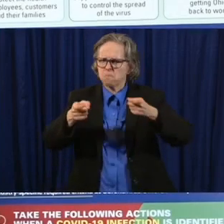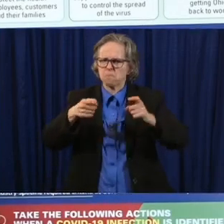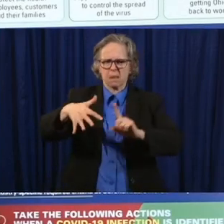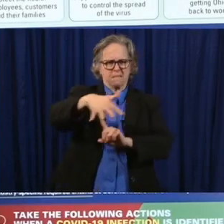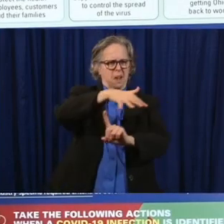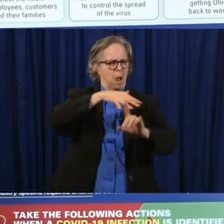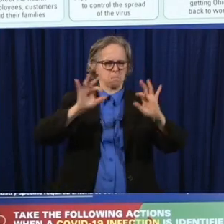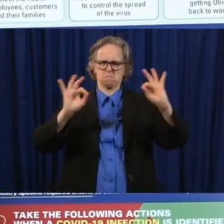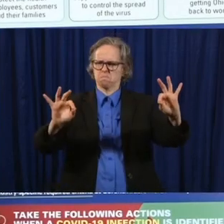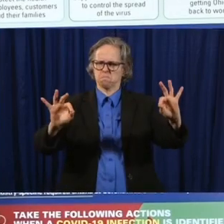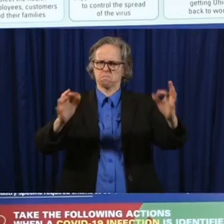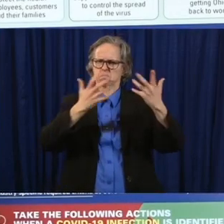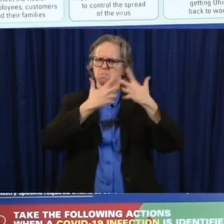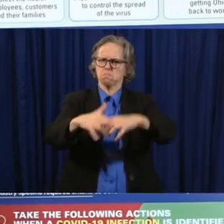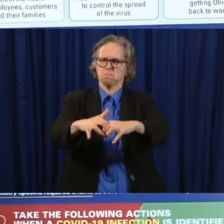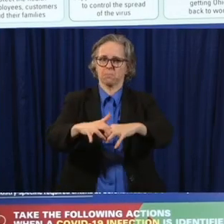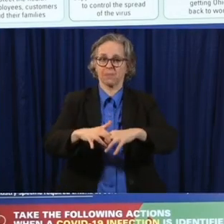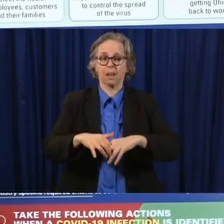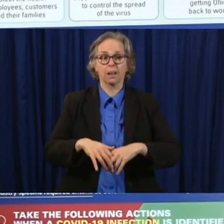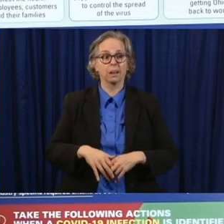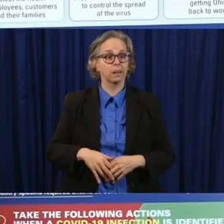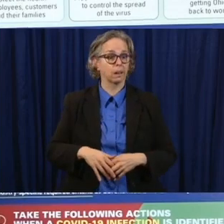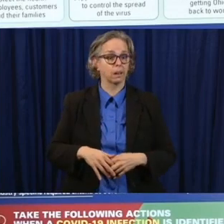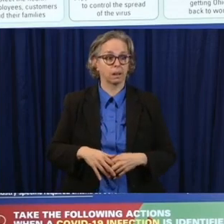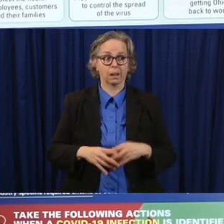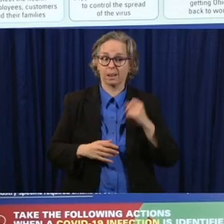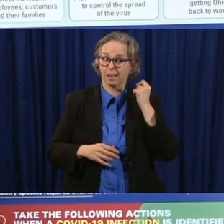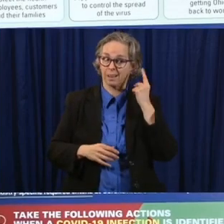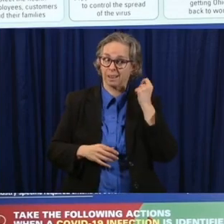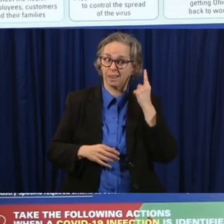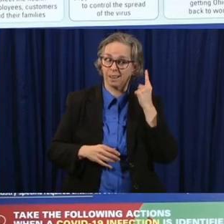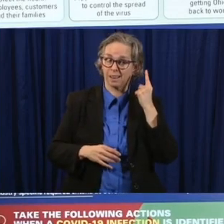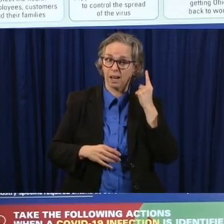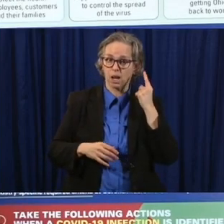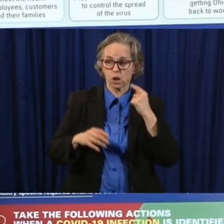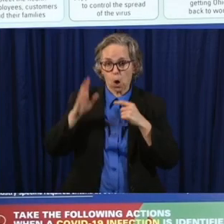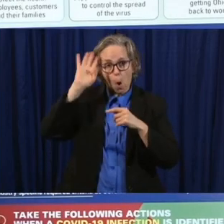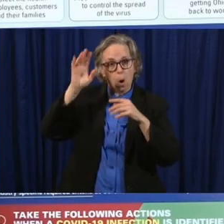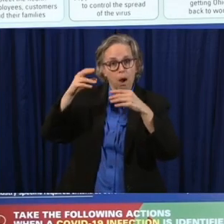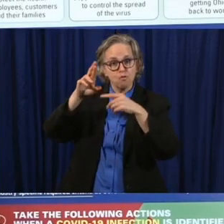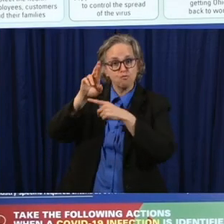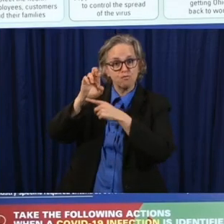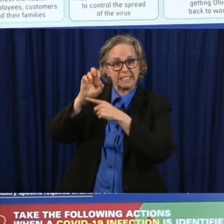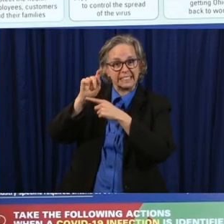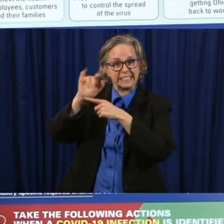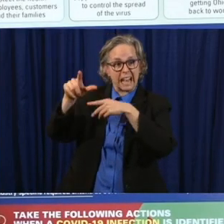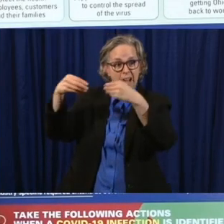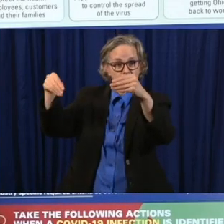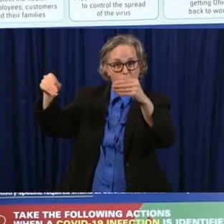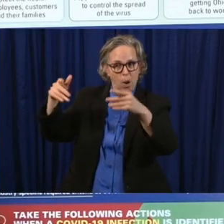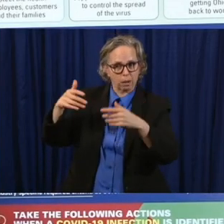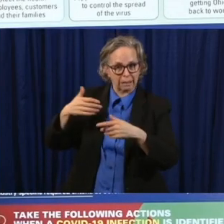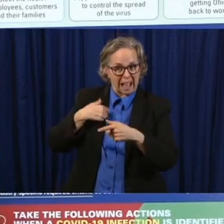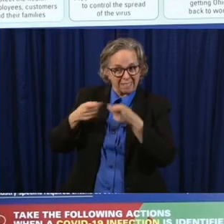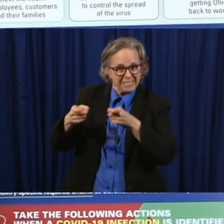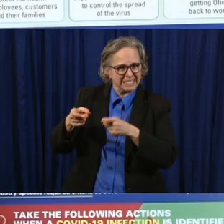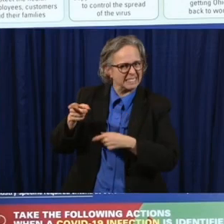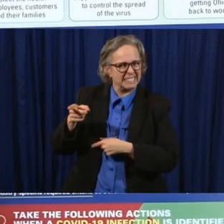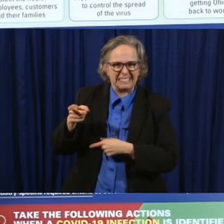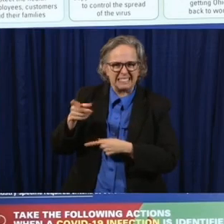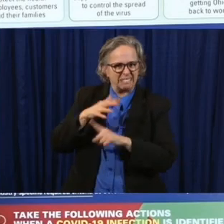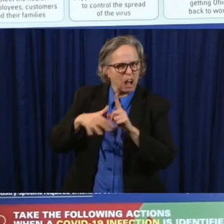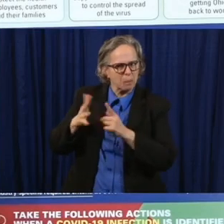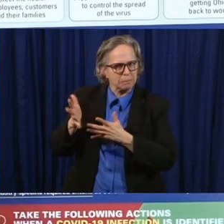to retail, it's less control. You certainly can control some things, but it's less control. It's